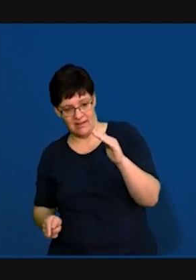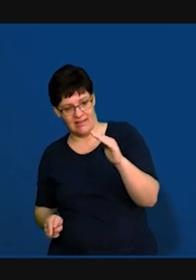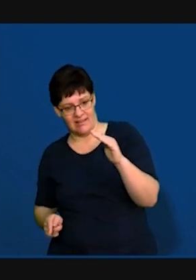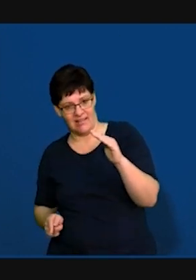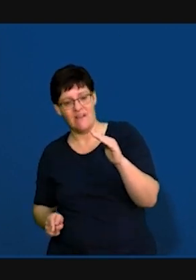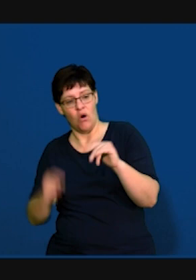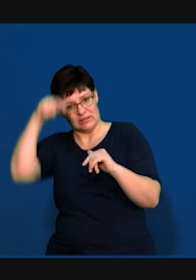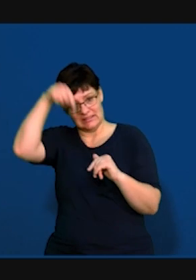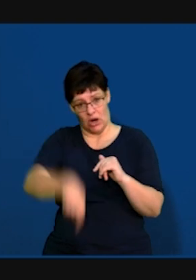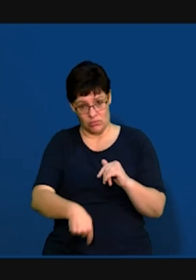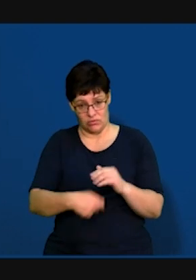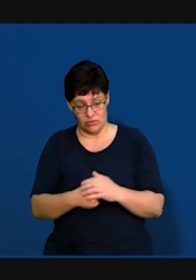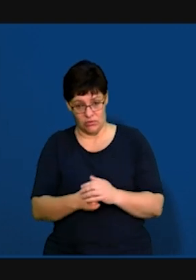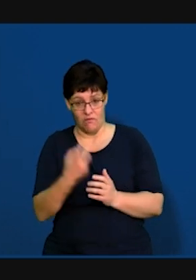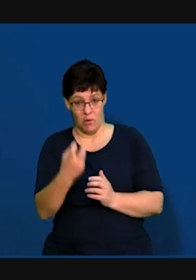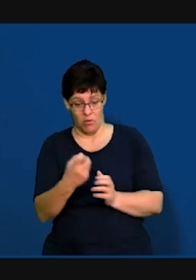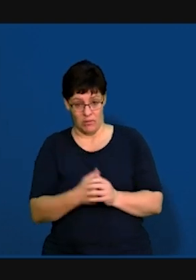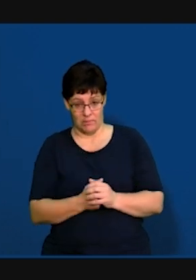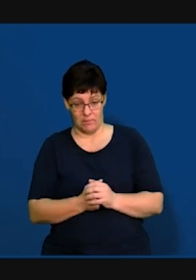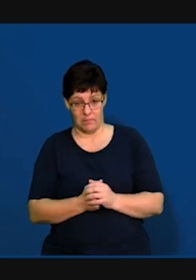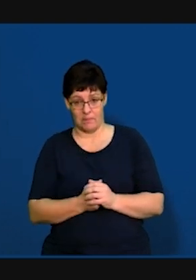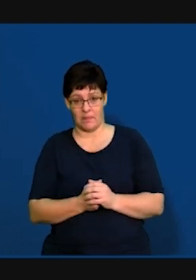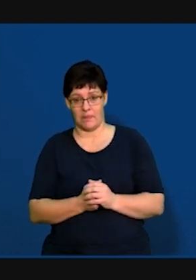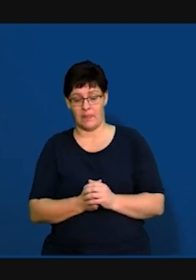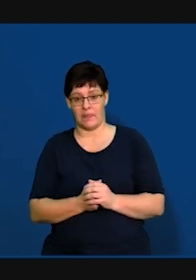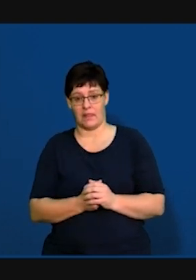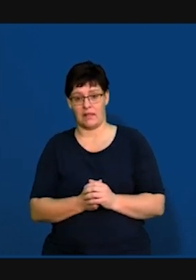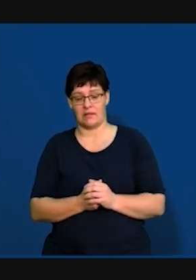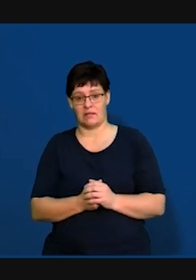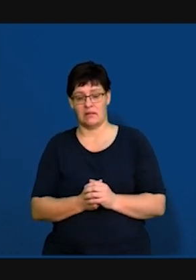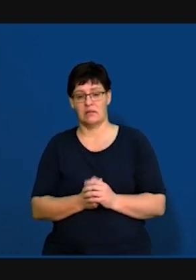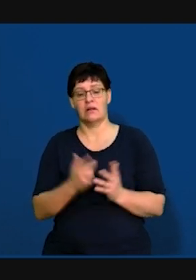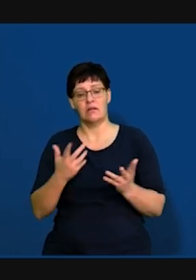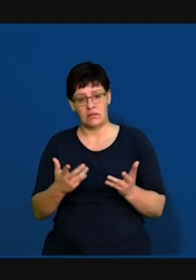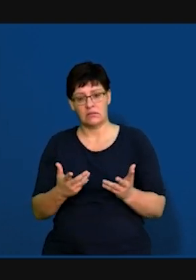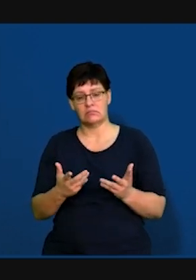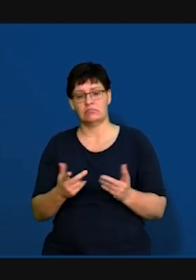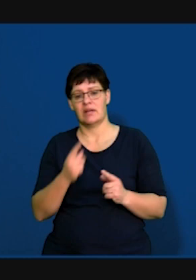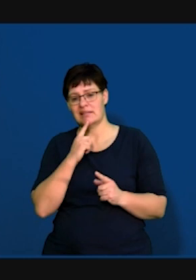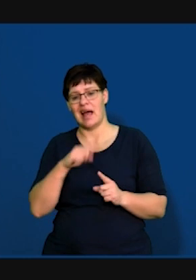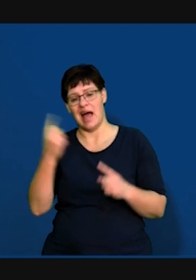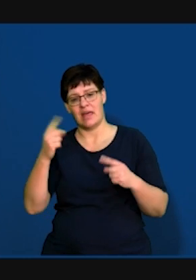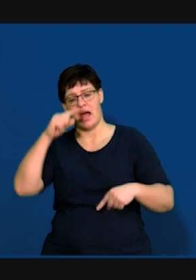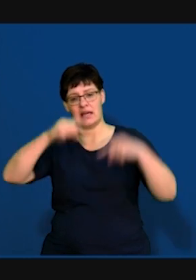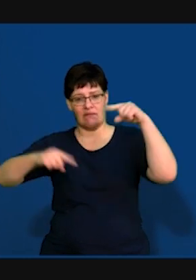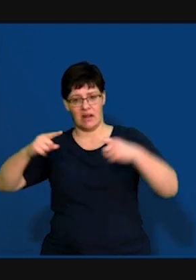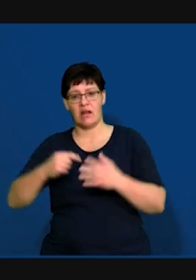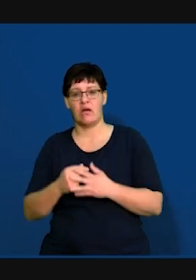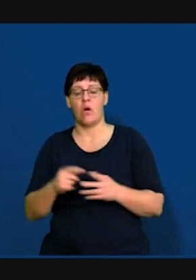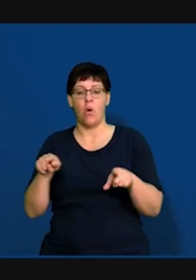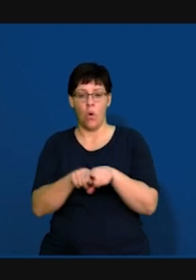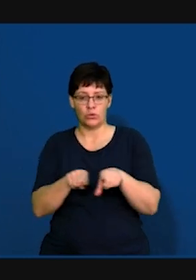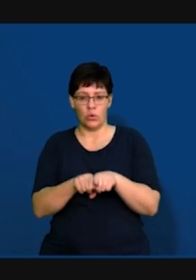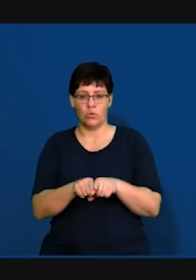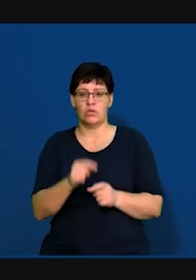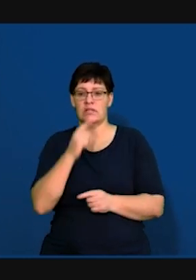the downward movement of the ball. Now, this gradient of the graph, that's another mathematical skill. We also spoke